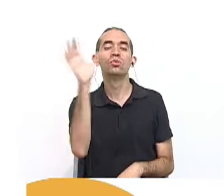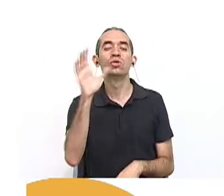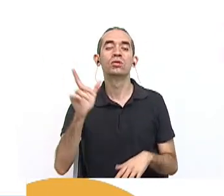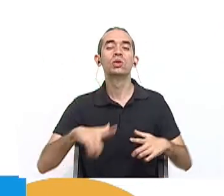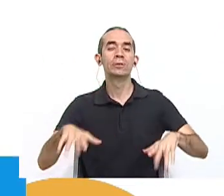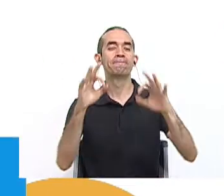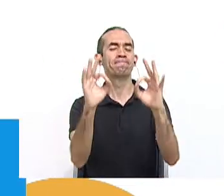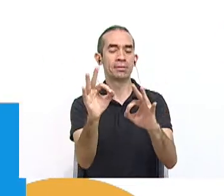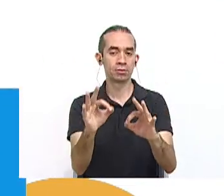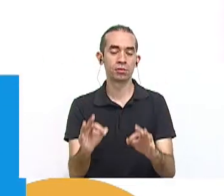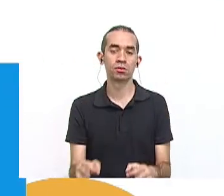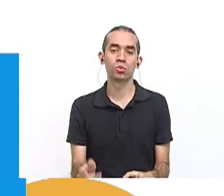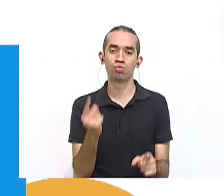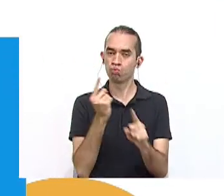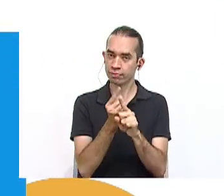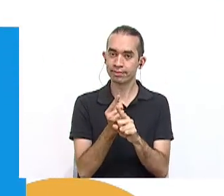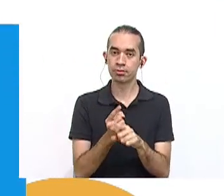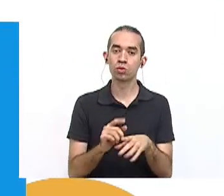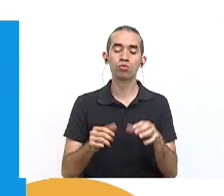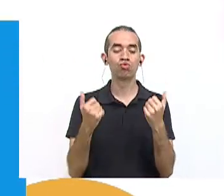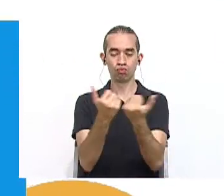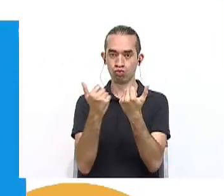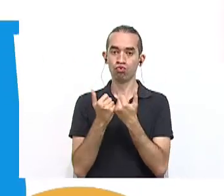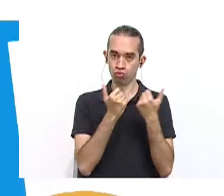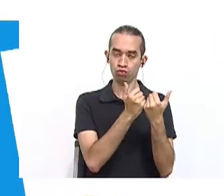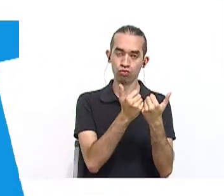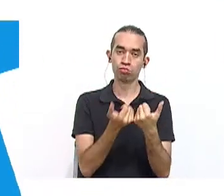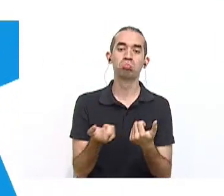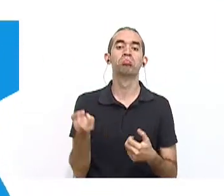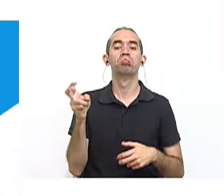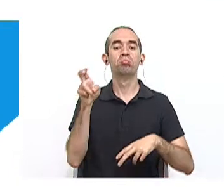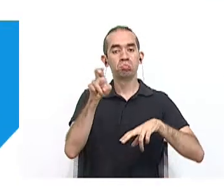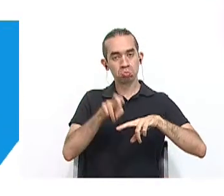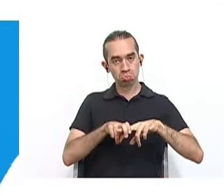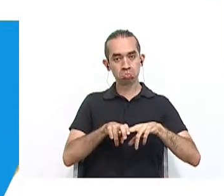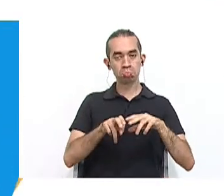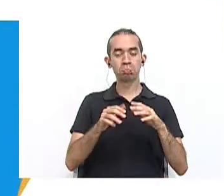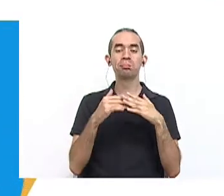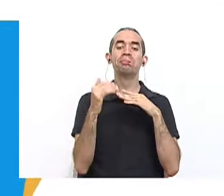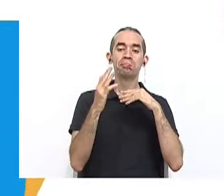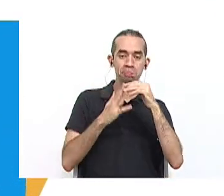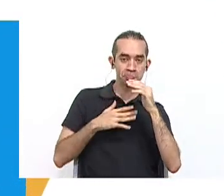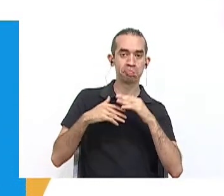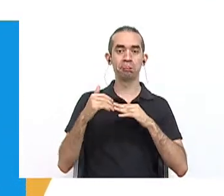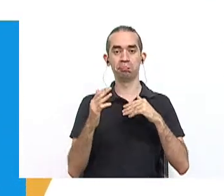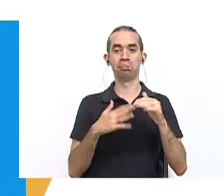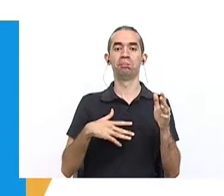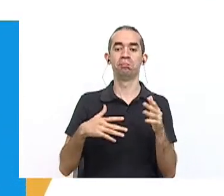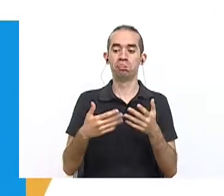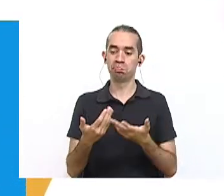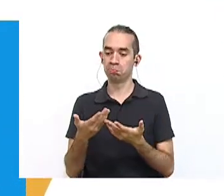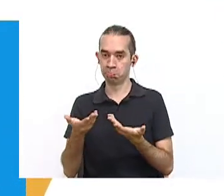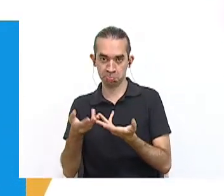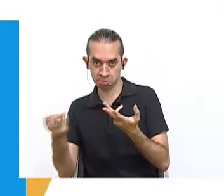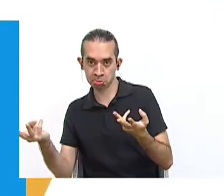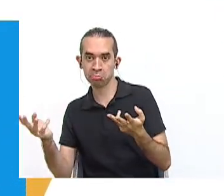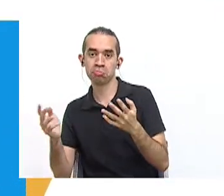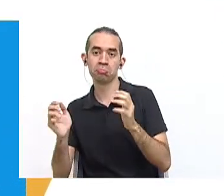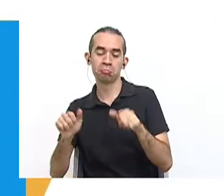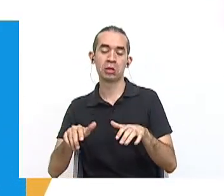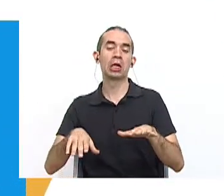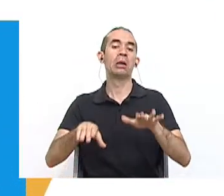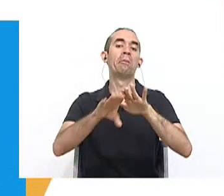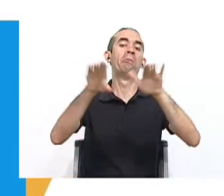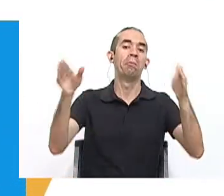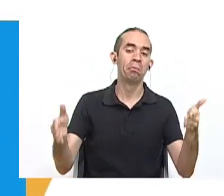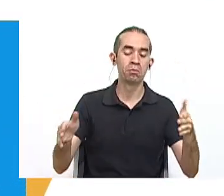a place where you have enough space to sit down, to sit comfortably, to have all your materials. It can be the table, it can